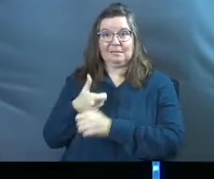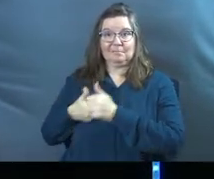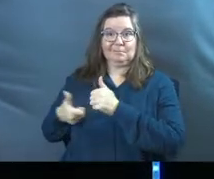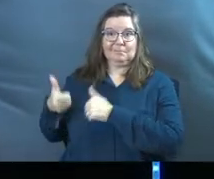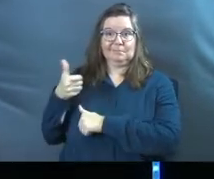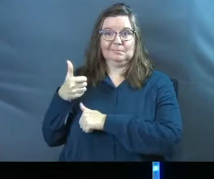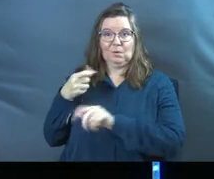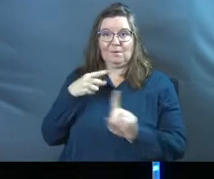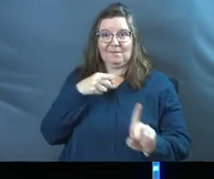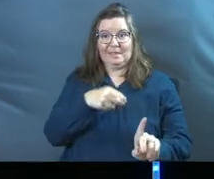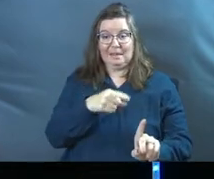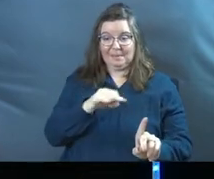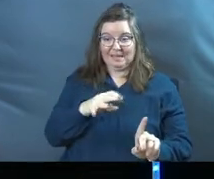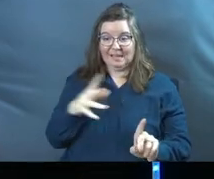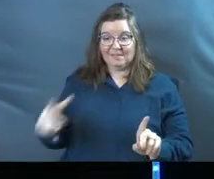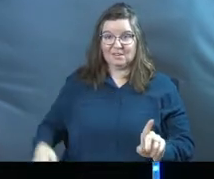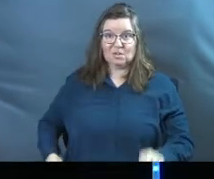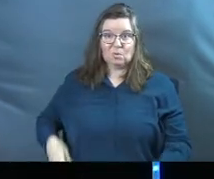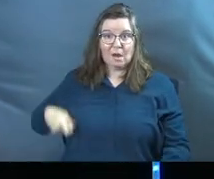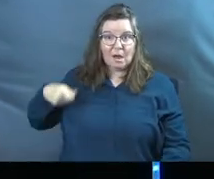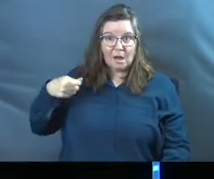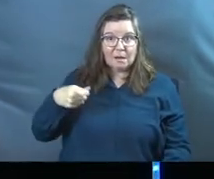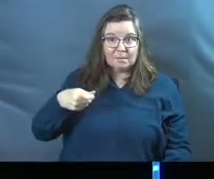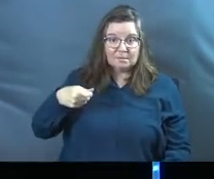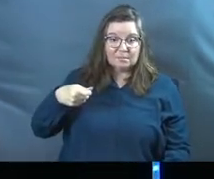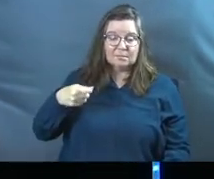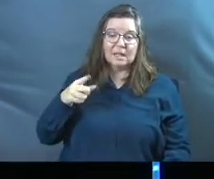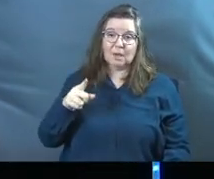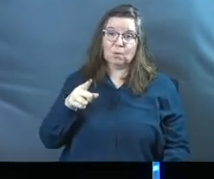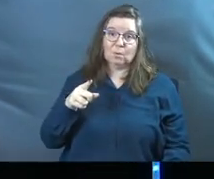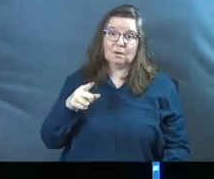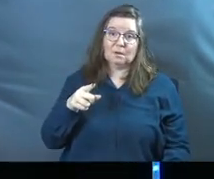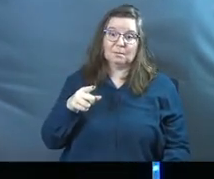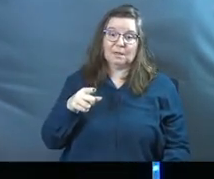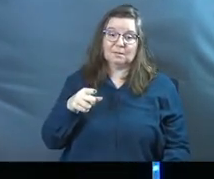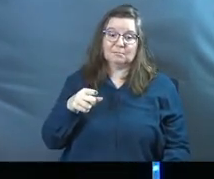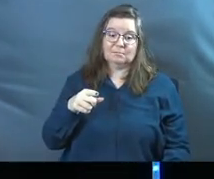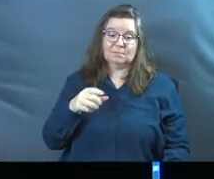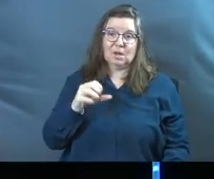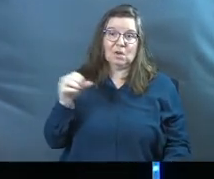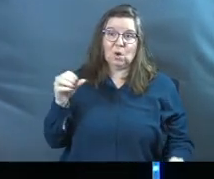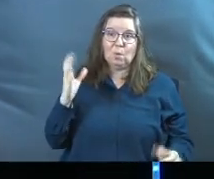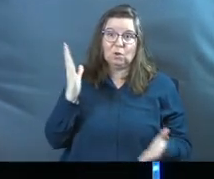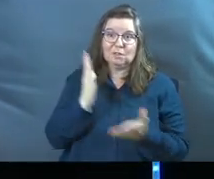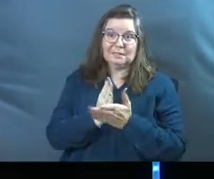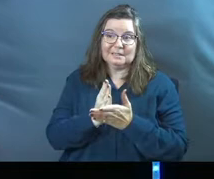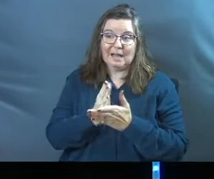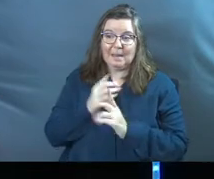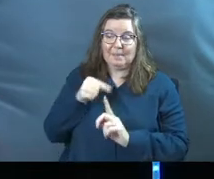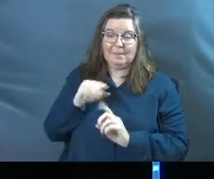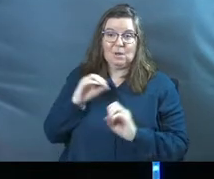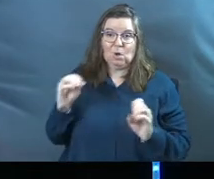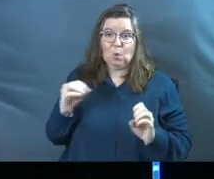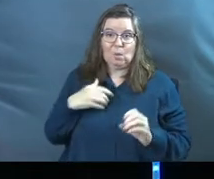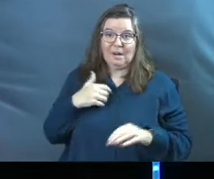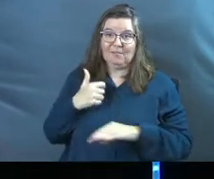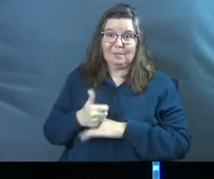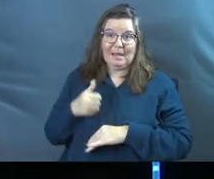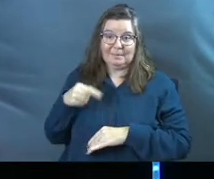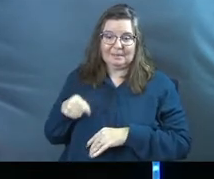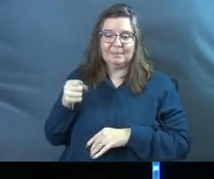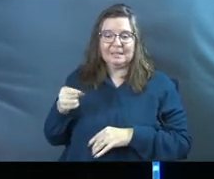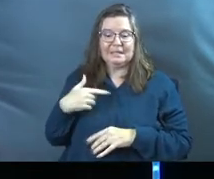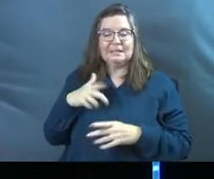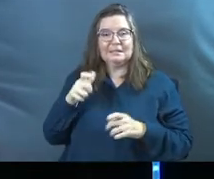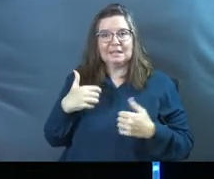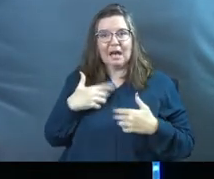over them. If he did grab a sword, it would have been over, and nobody would have stopped him, and nobody would have blamed him.